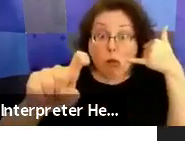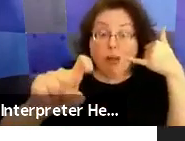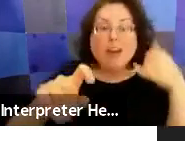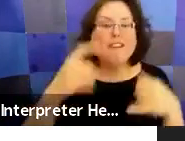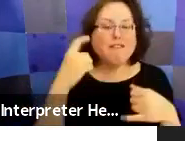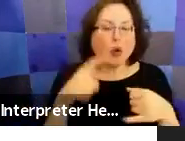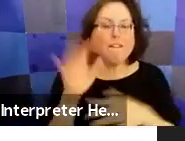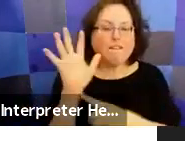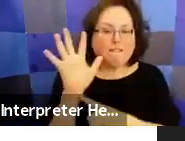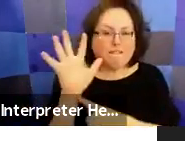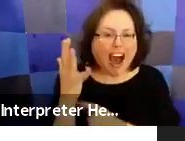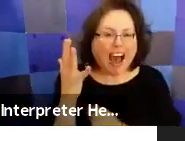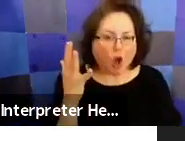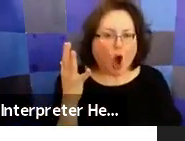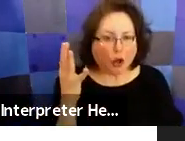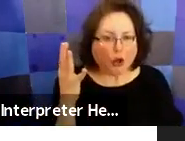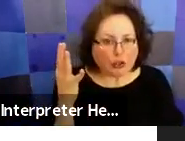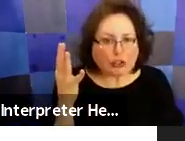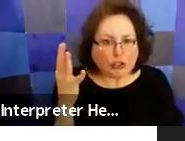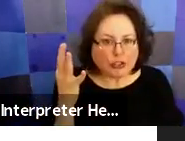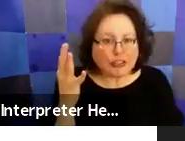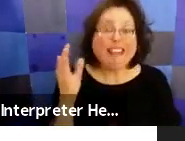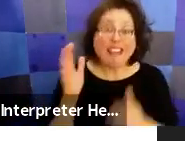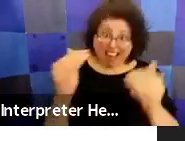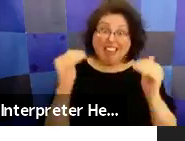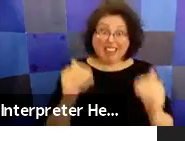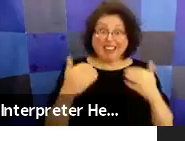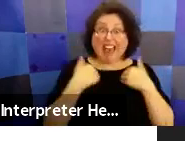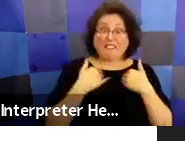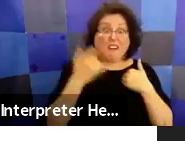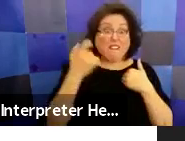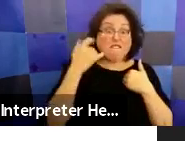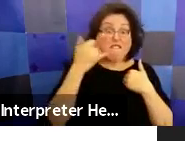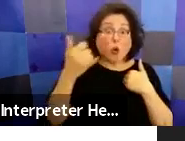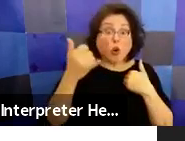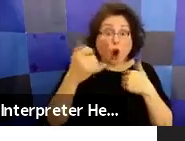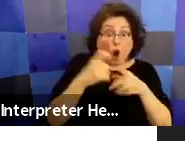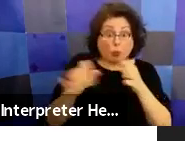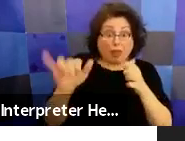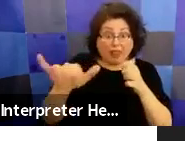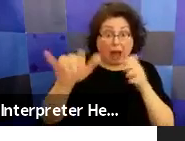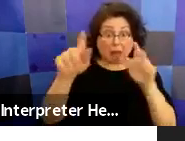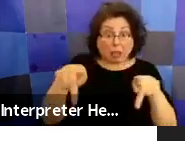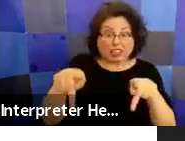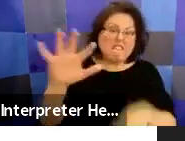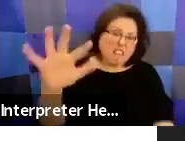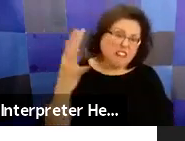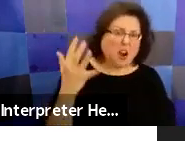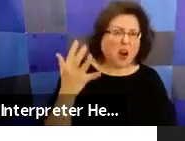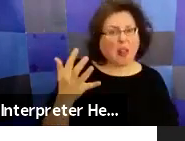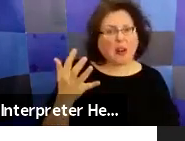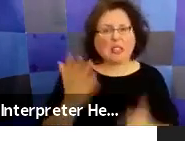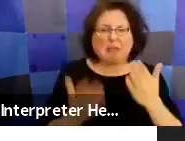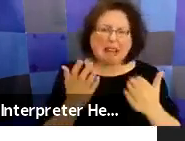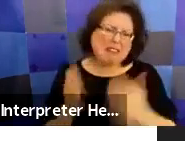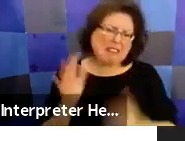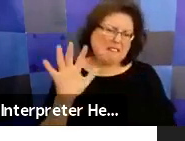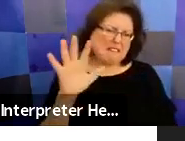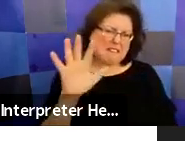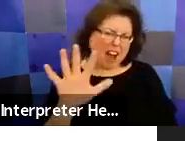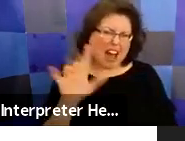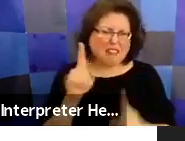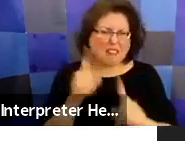and then usually have a telephone call with a tenant for anywhere from, you know, $5